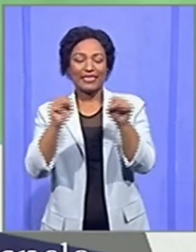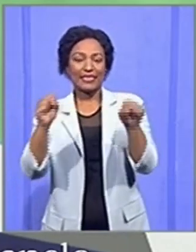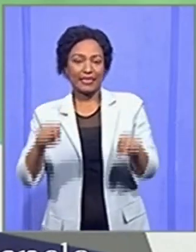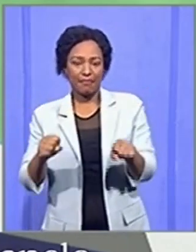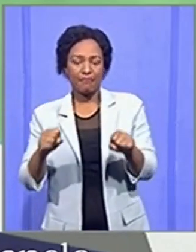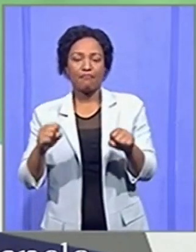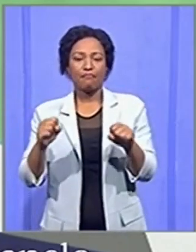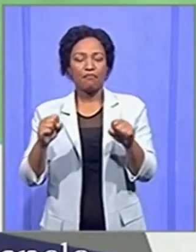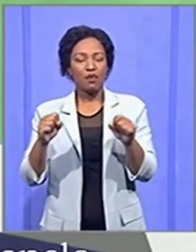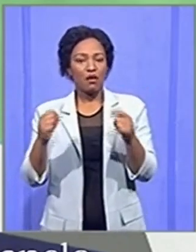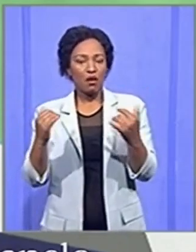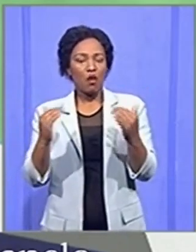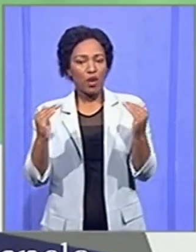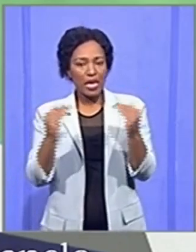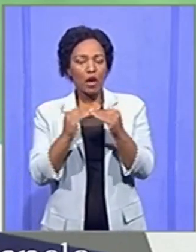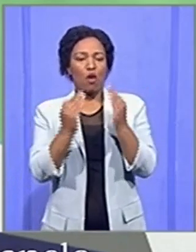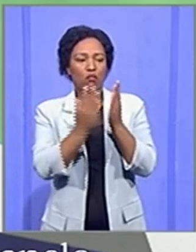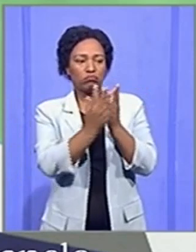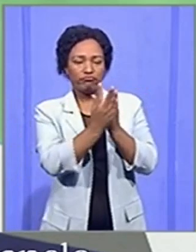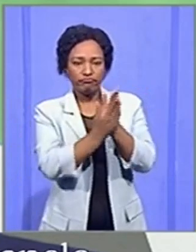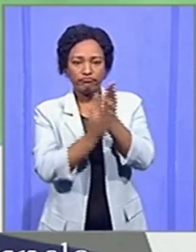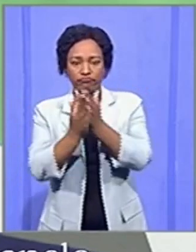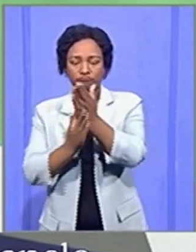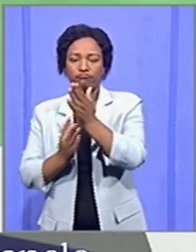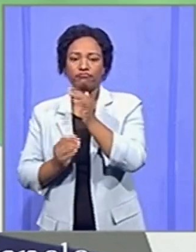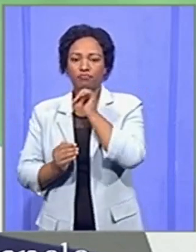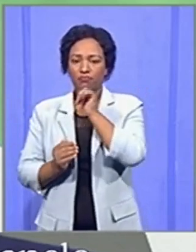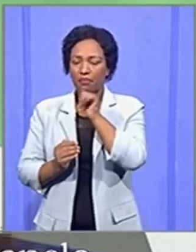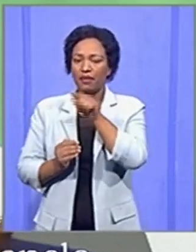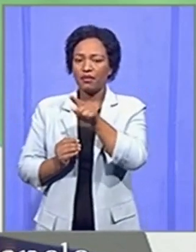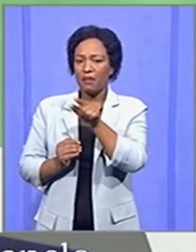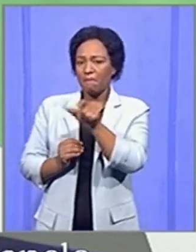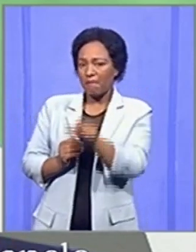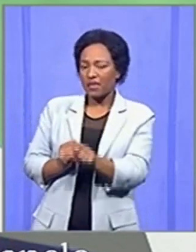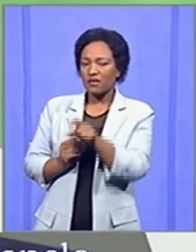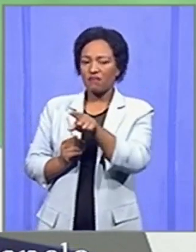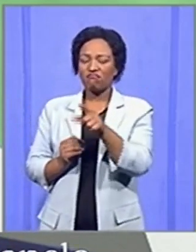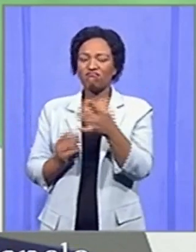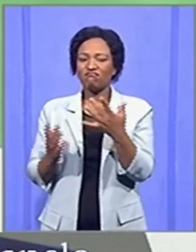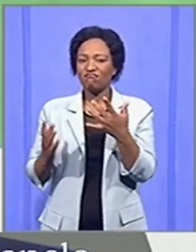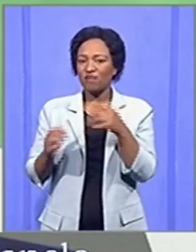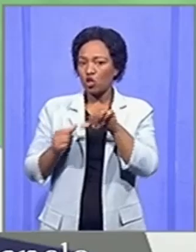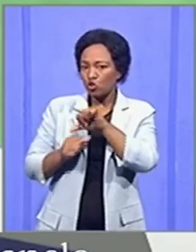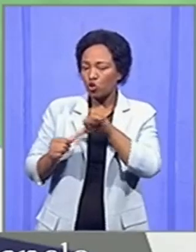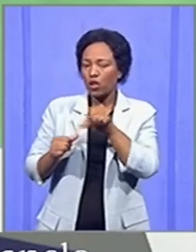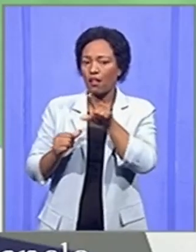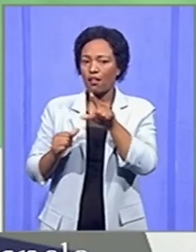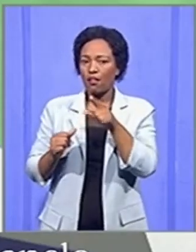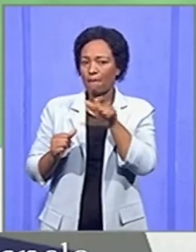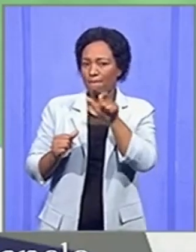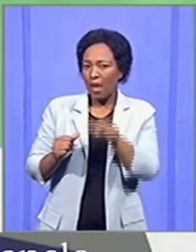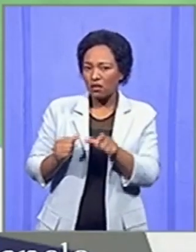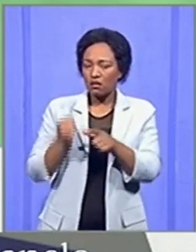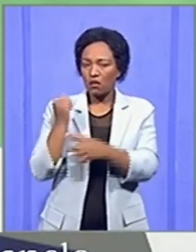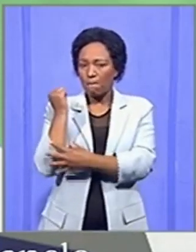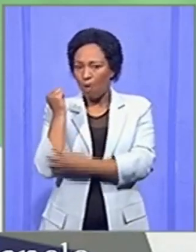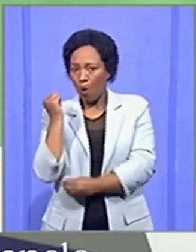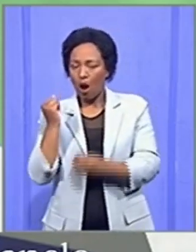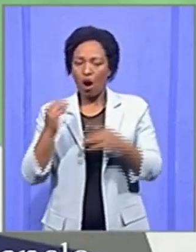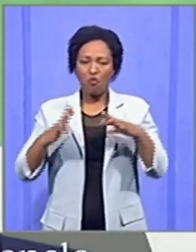to health care, regardless of a person's social and economic standing